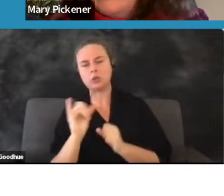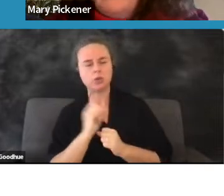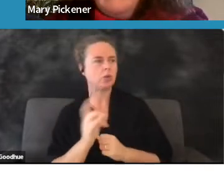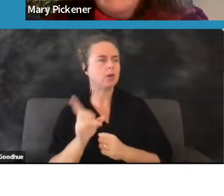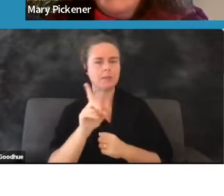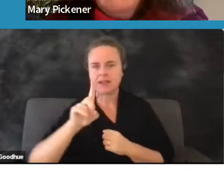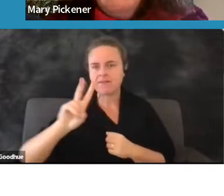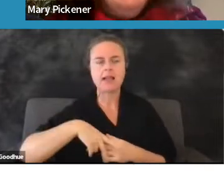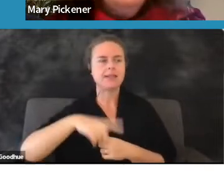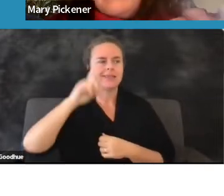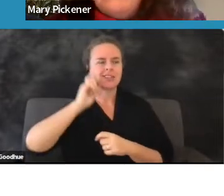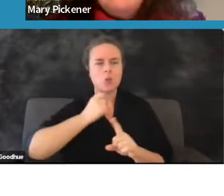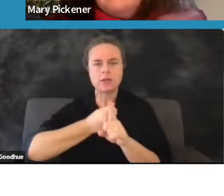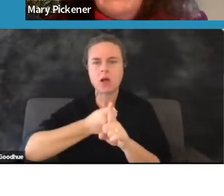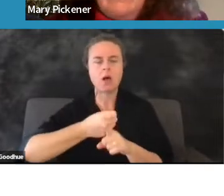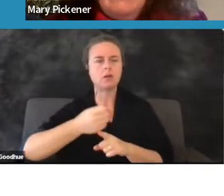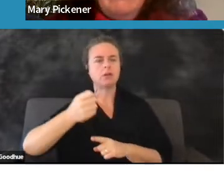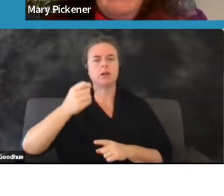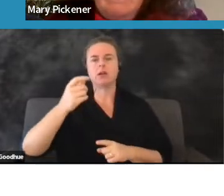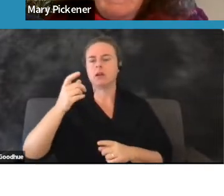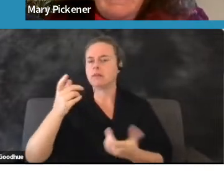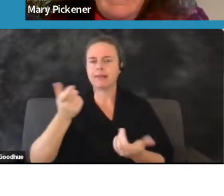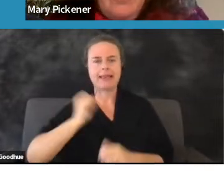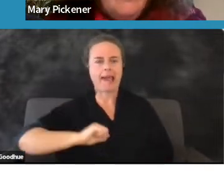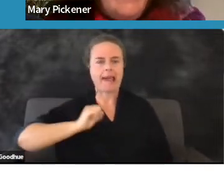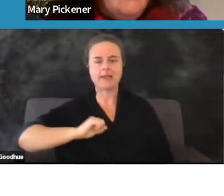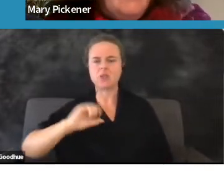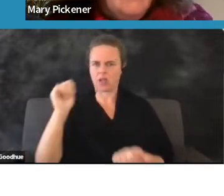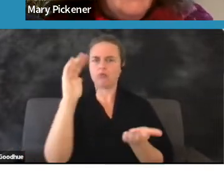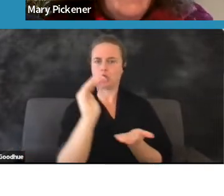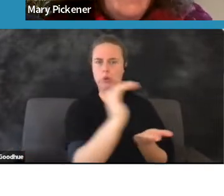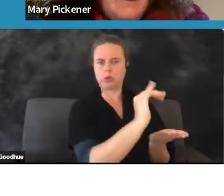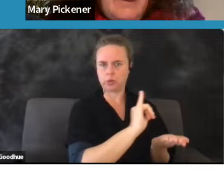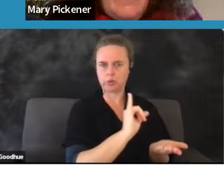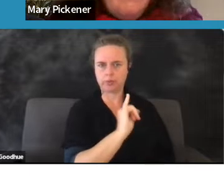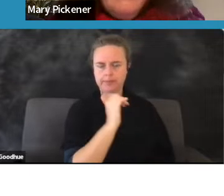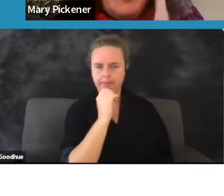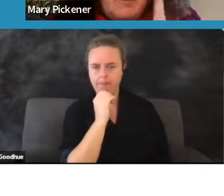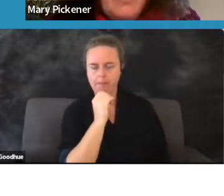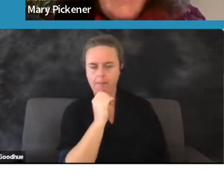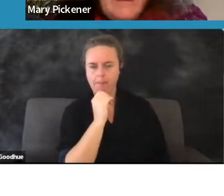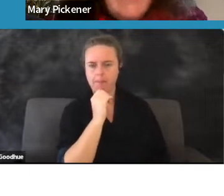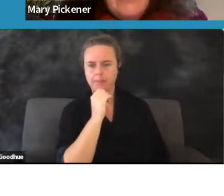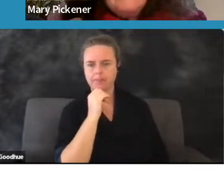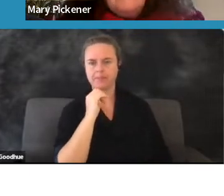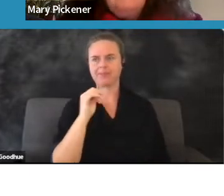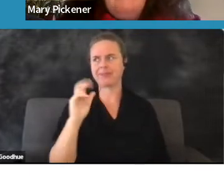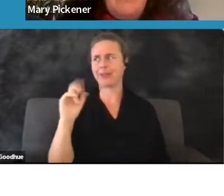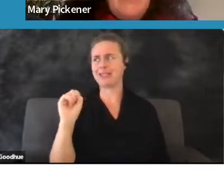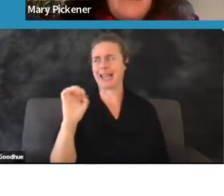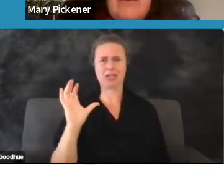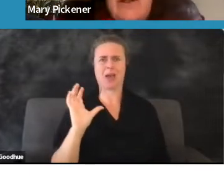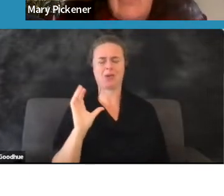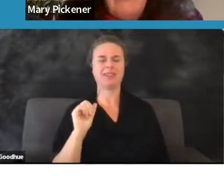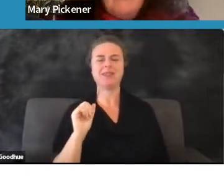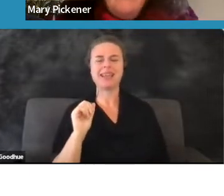assault, gangs, and those kinds of things. Gives me 30 seconds. So that